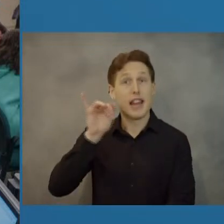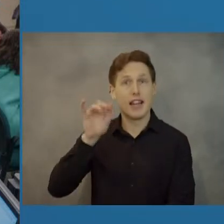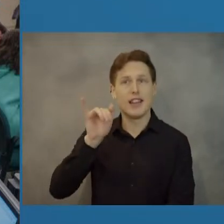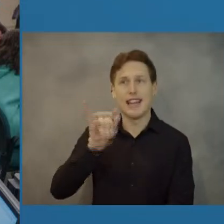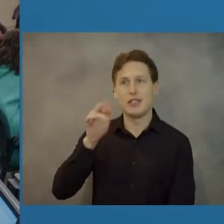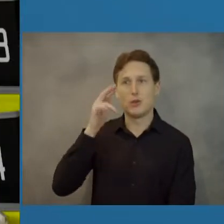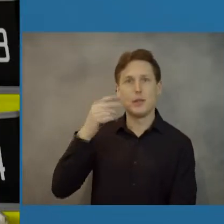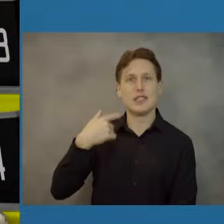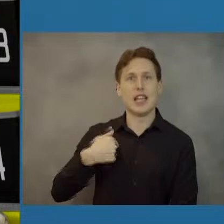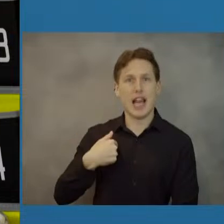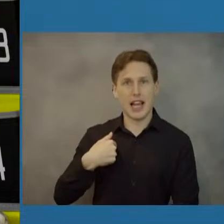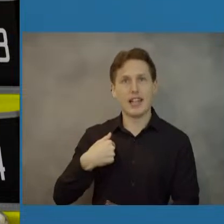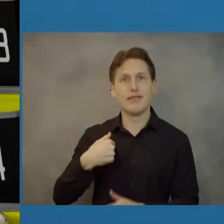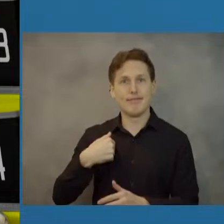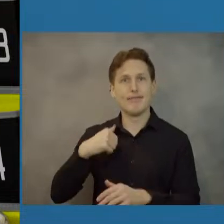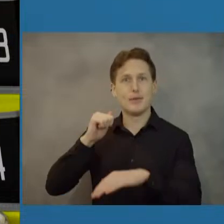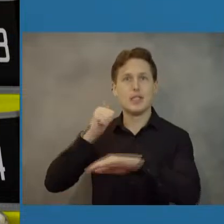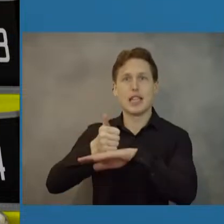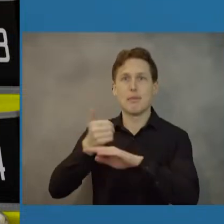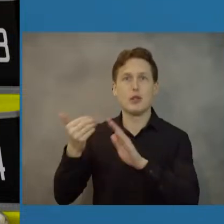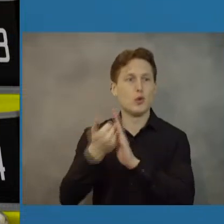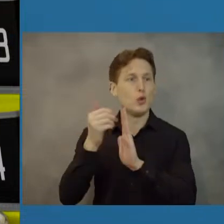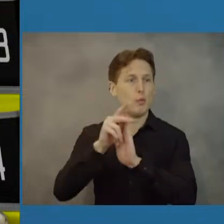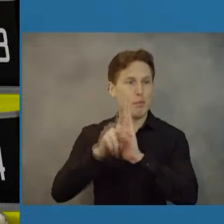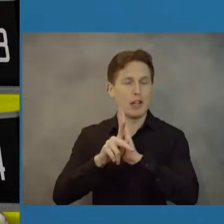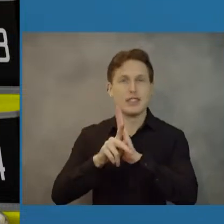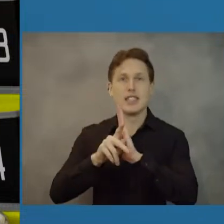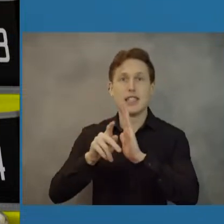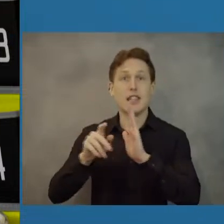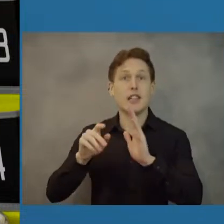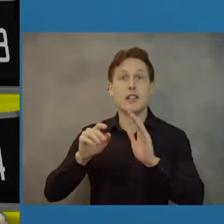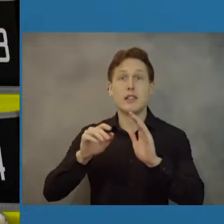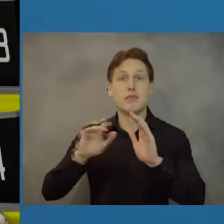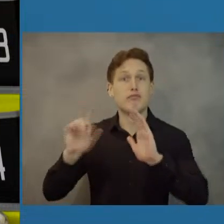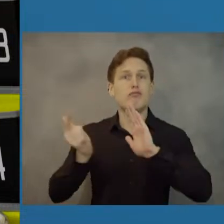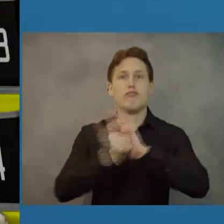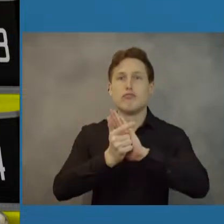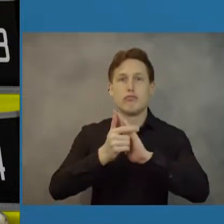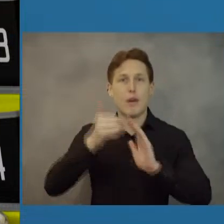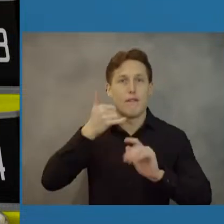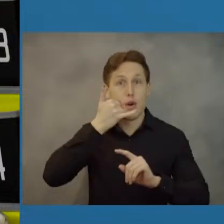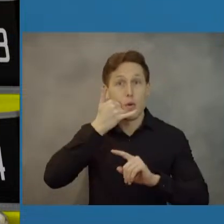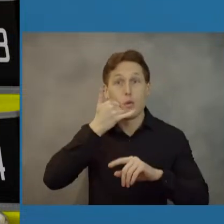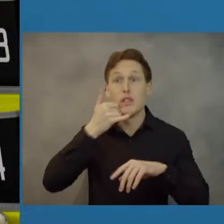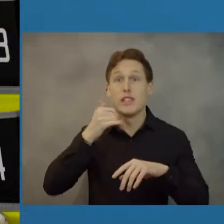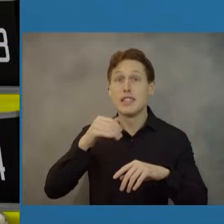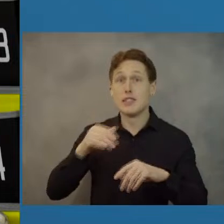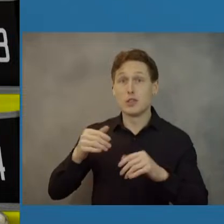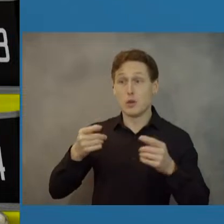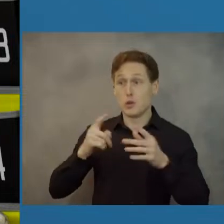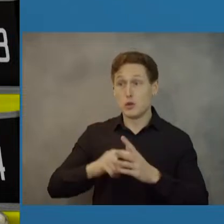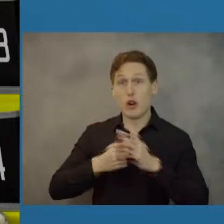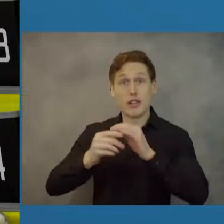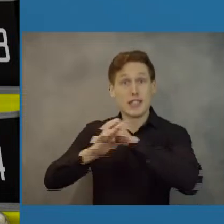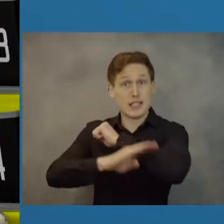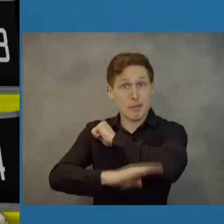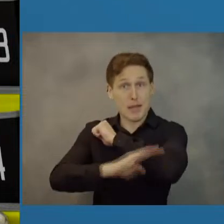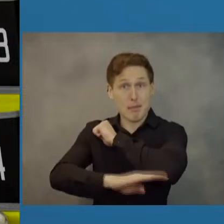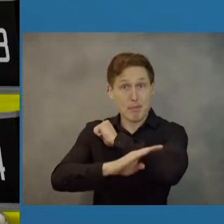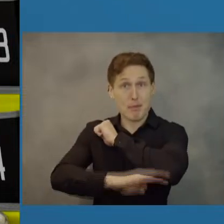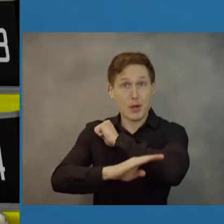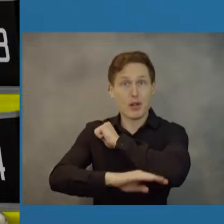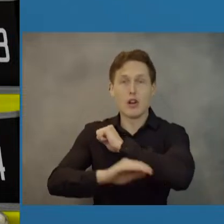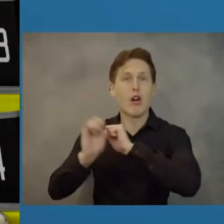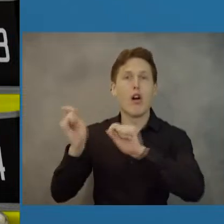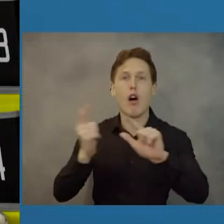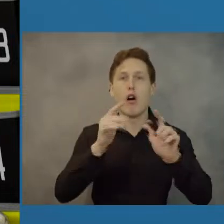schools policy. Starting this September, all schools, all public schools will implement policies that free students from